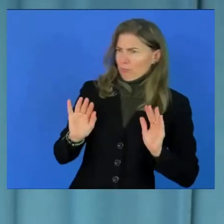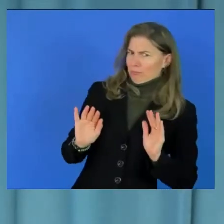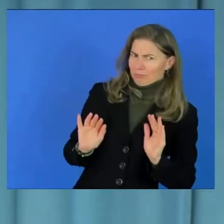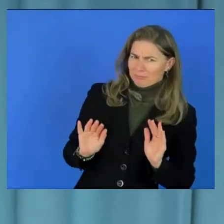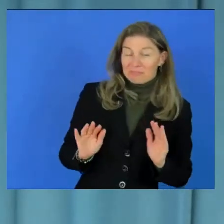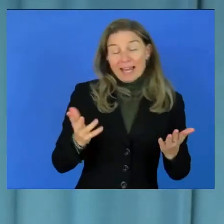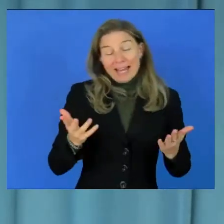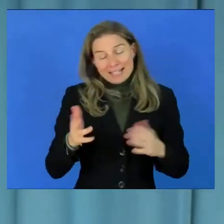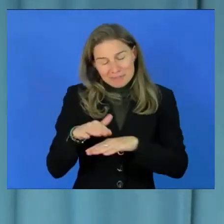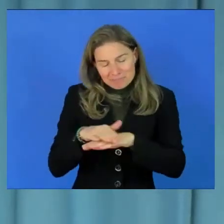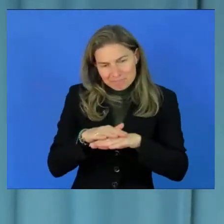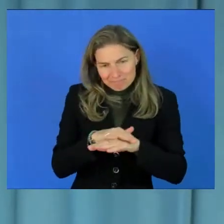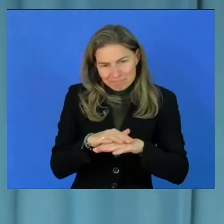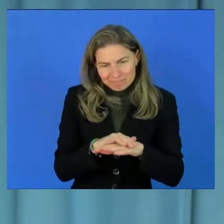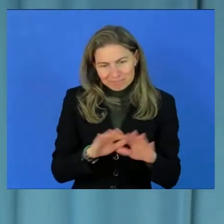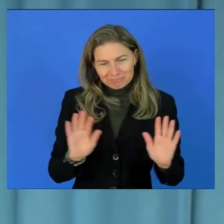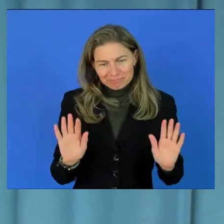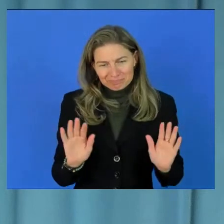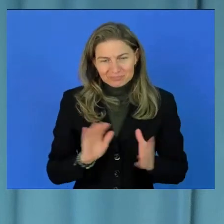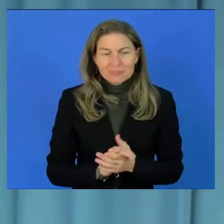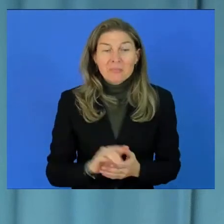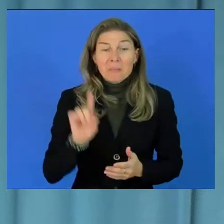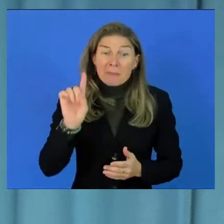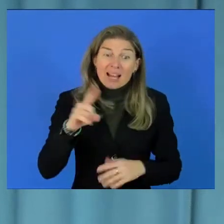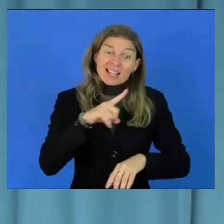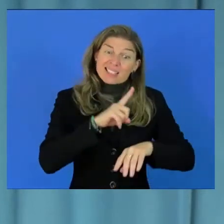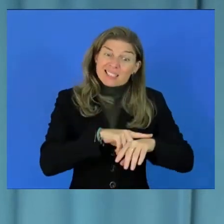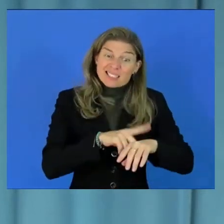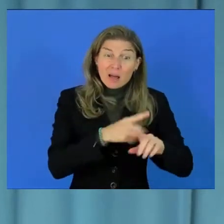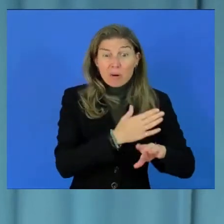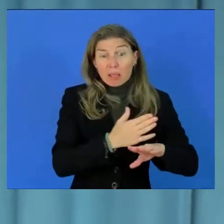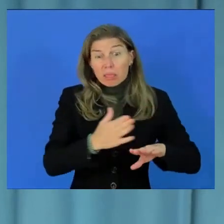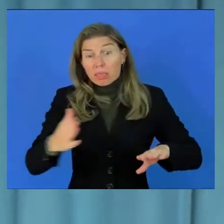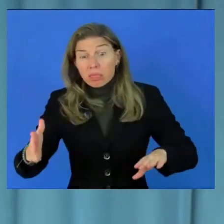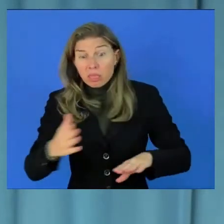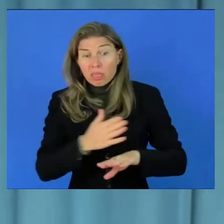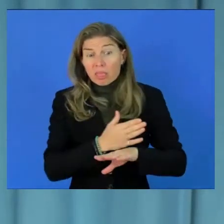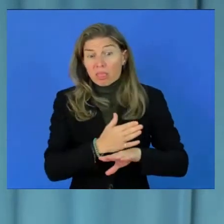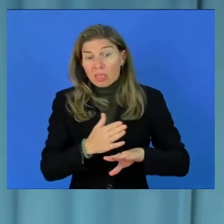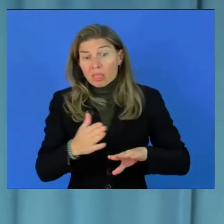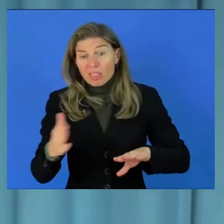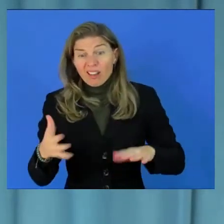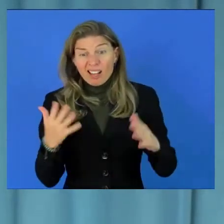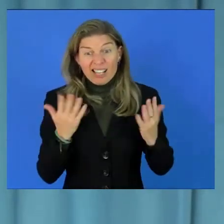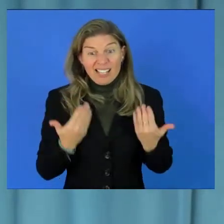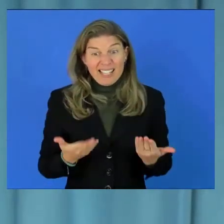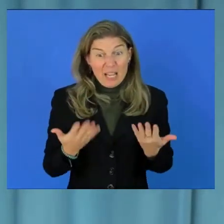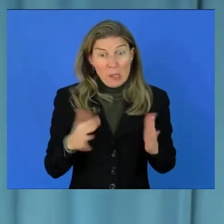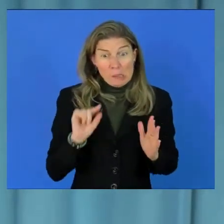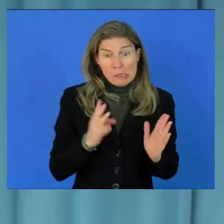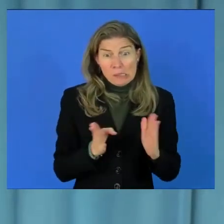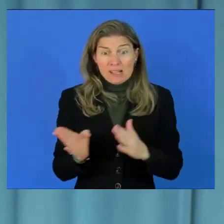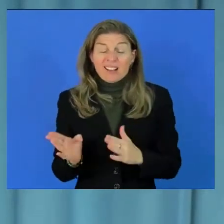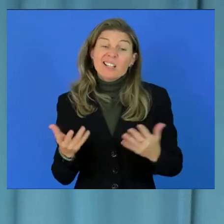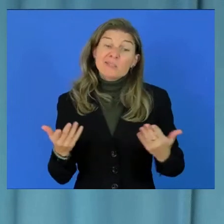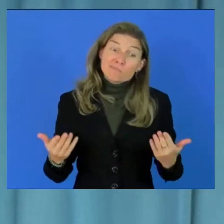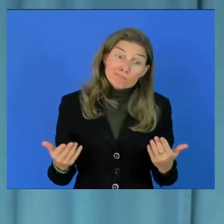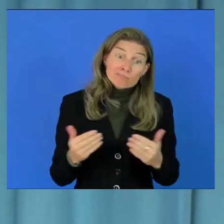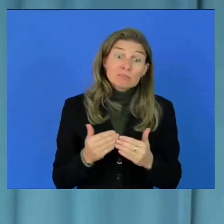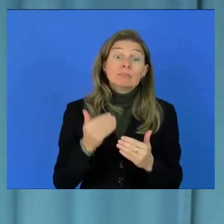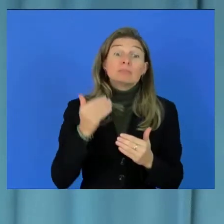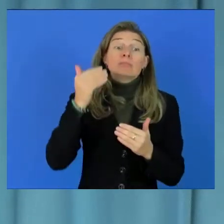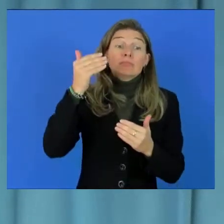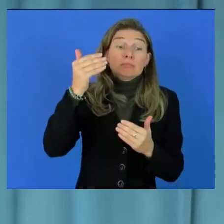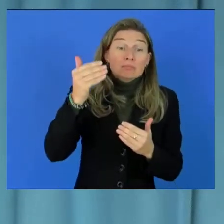don't try to stick to the allotted times that we've been given, and we are a wee bit late, we shall miss out on hearing from someone